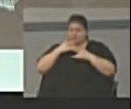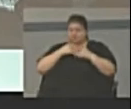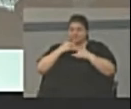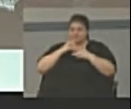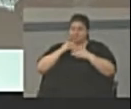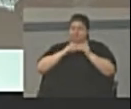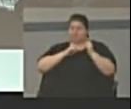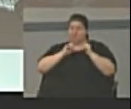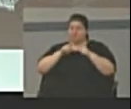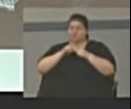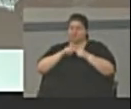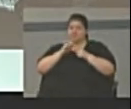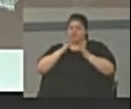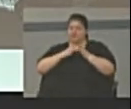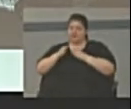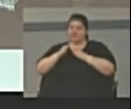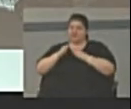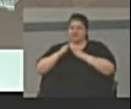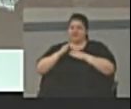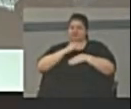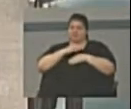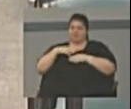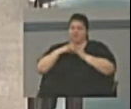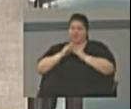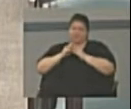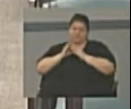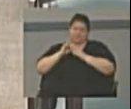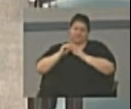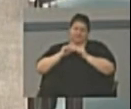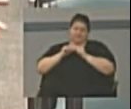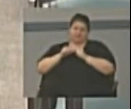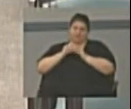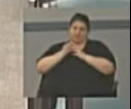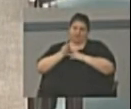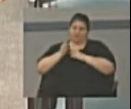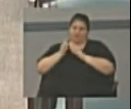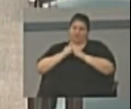your planning commission and we will continue through the process. If you had any